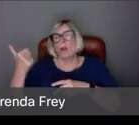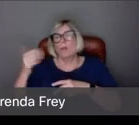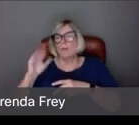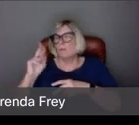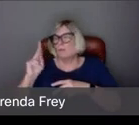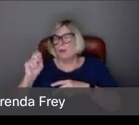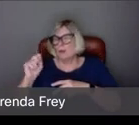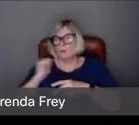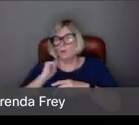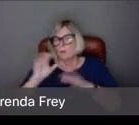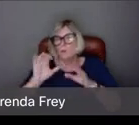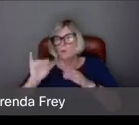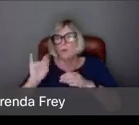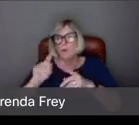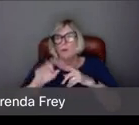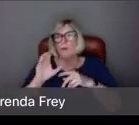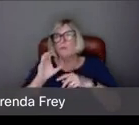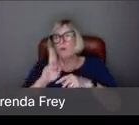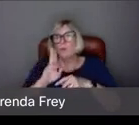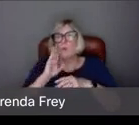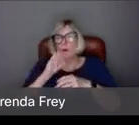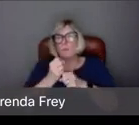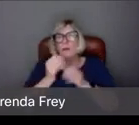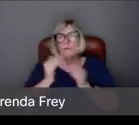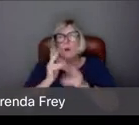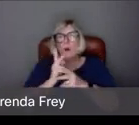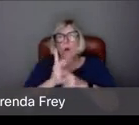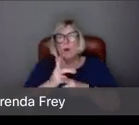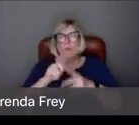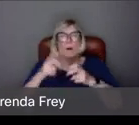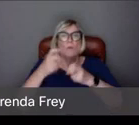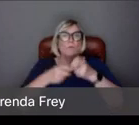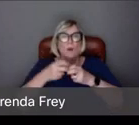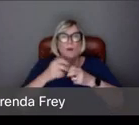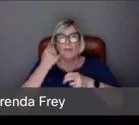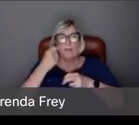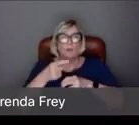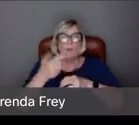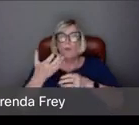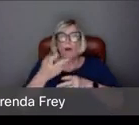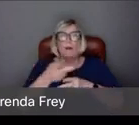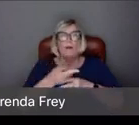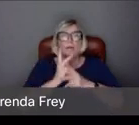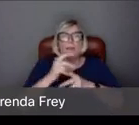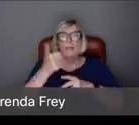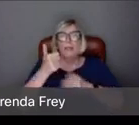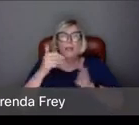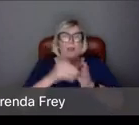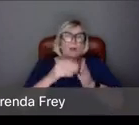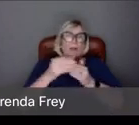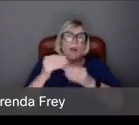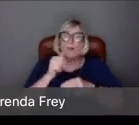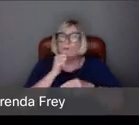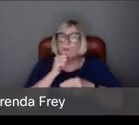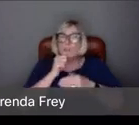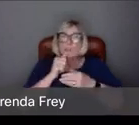on it, but the credit unions will make that small loan. The problem is if you're looking for a $10,000 personal loan and you only